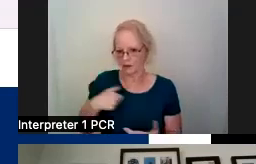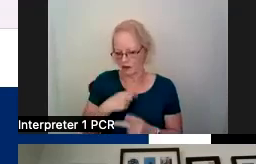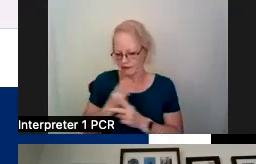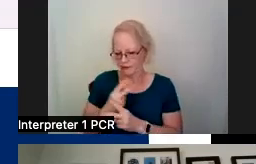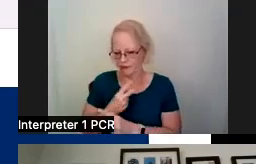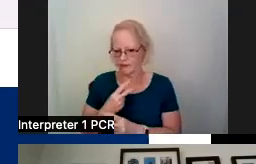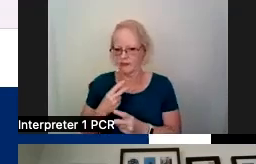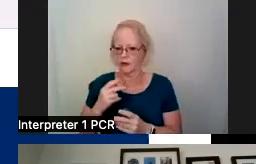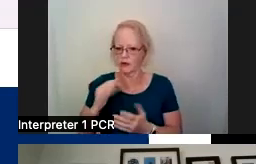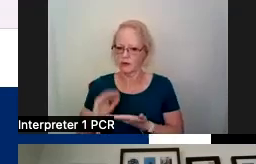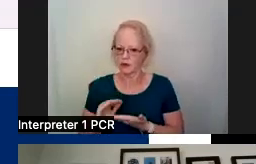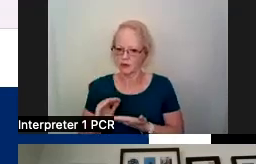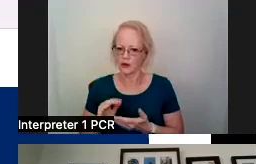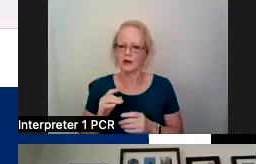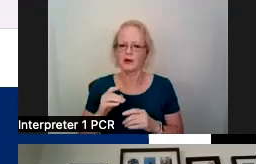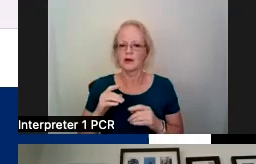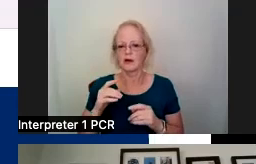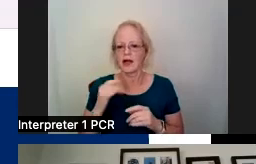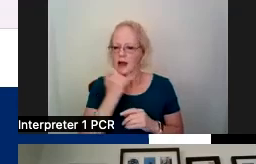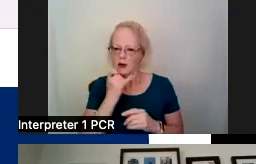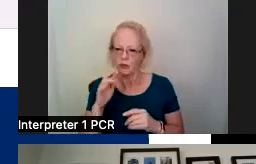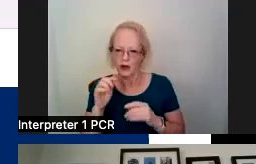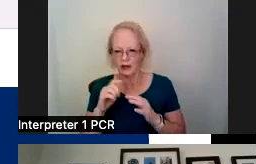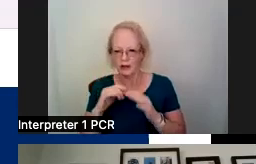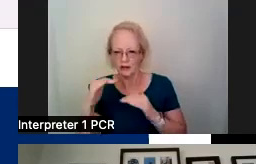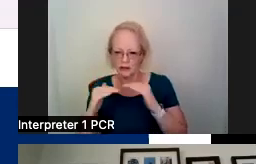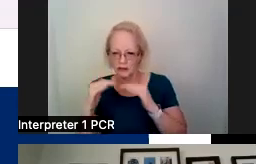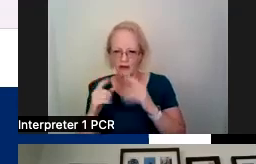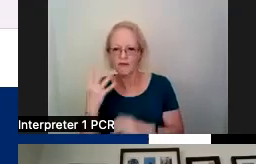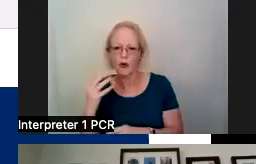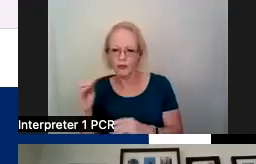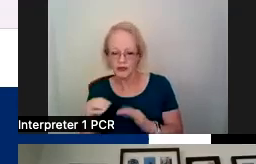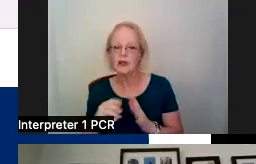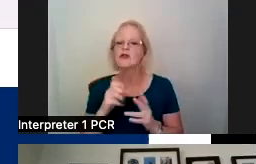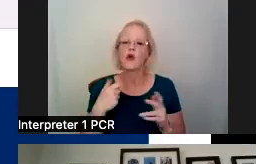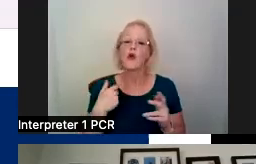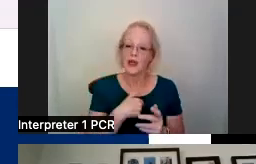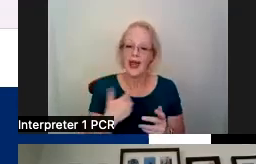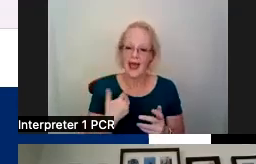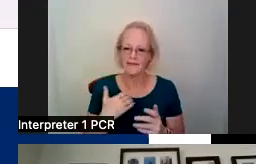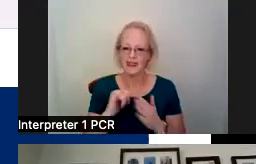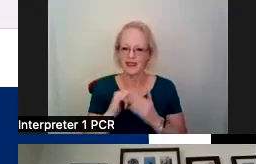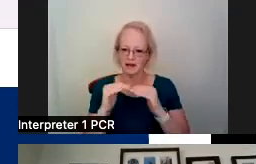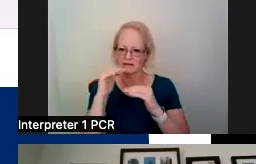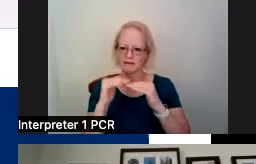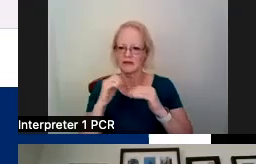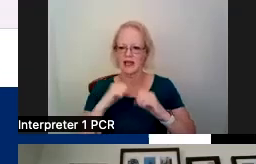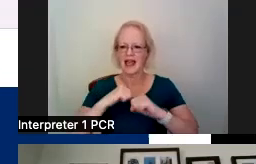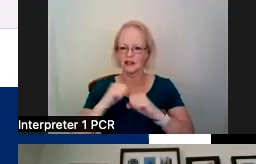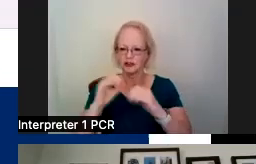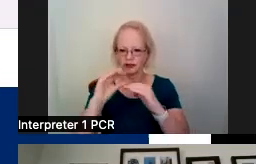conservative, the hurdle rate's 4%, that tends to create a bit of a hedge. So in bad years, like last